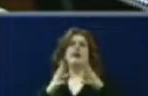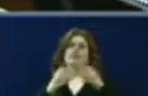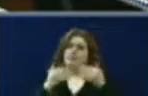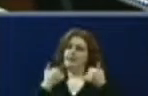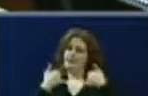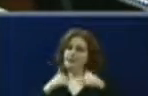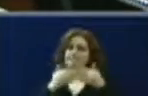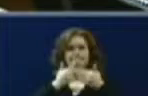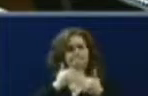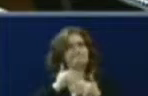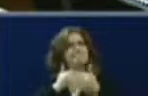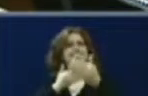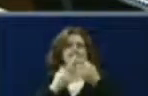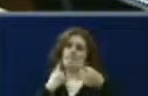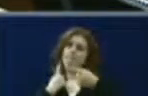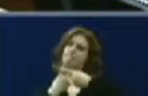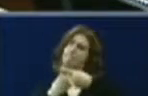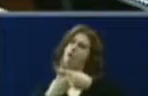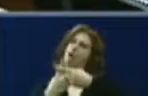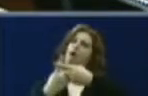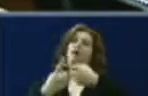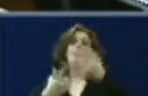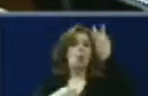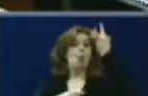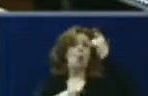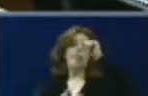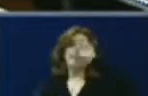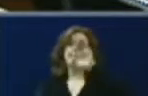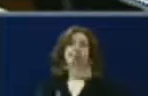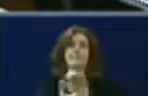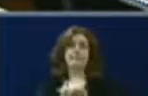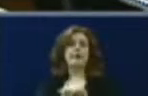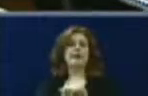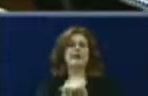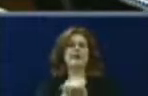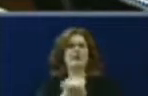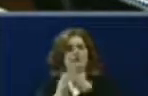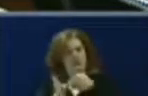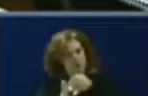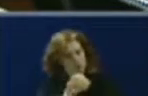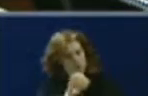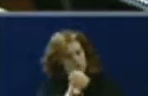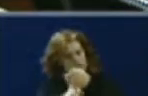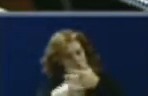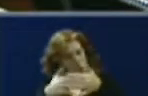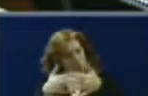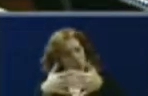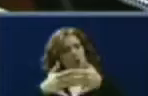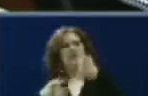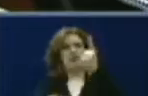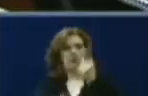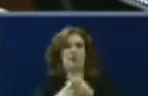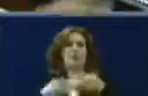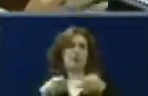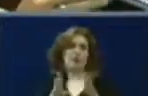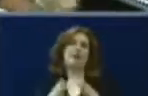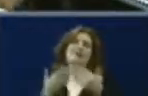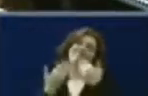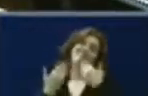direction, because I do believe that we are moving in the right direction. Thank you.